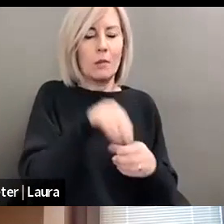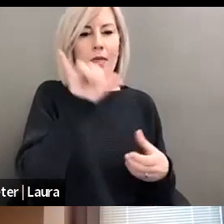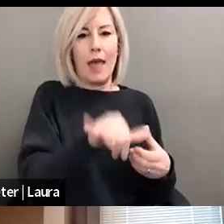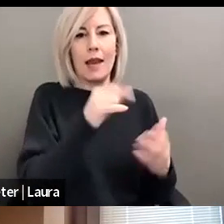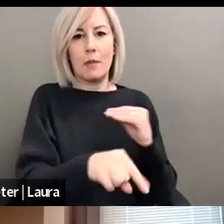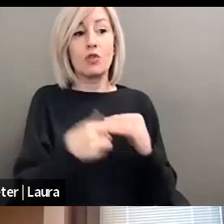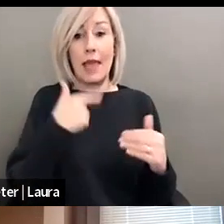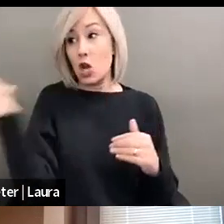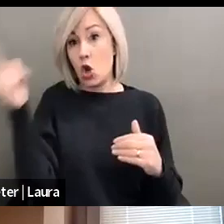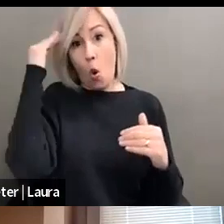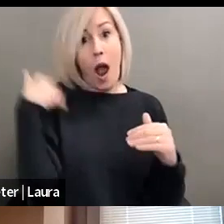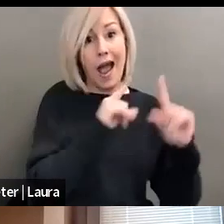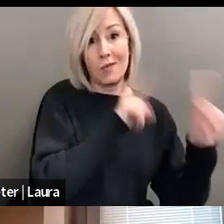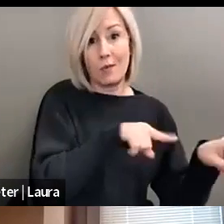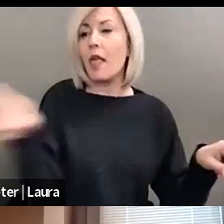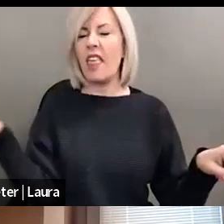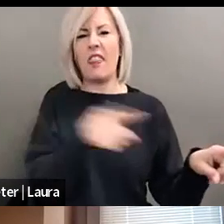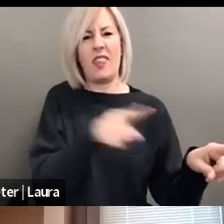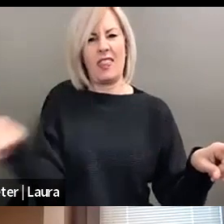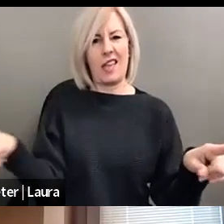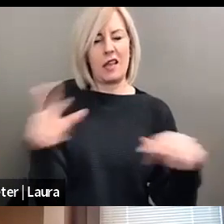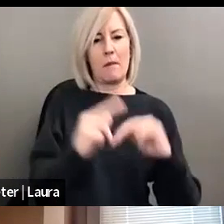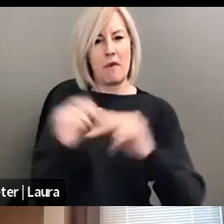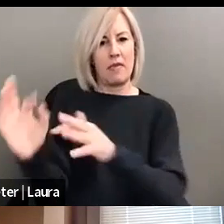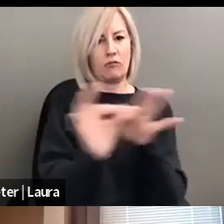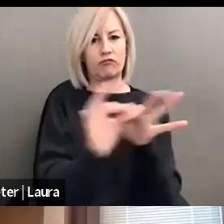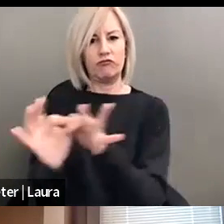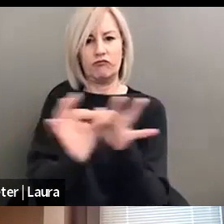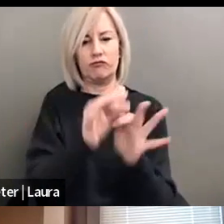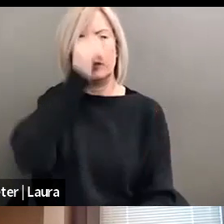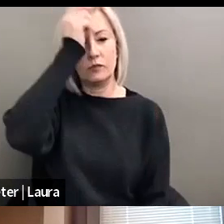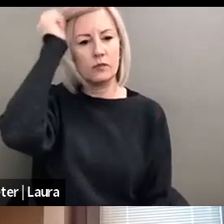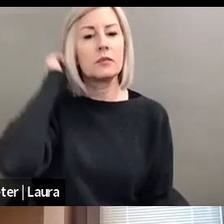question, and then they can build a relationship with that person in their own district.